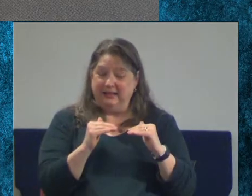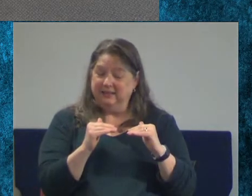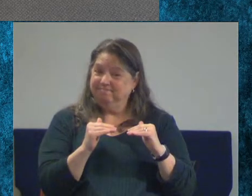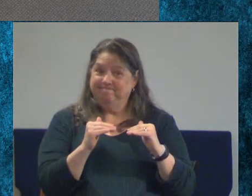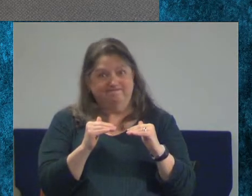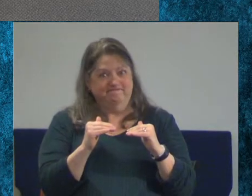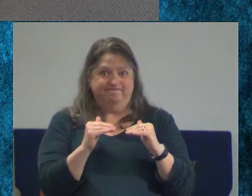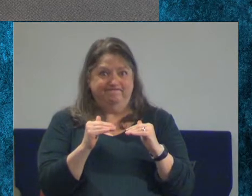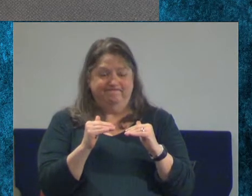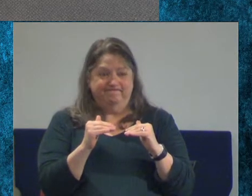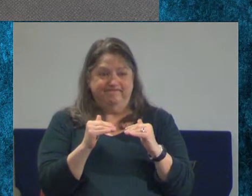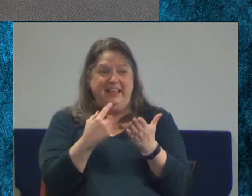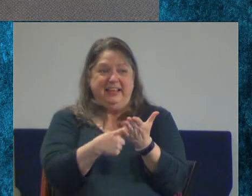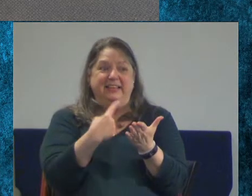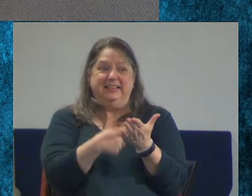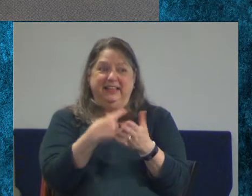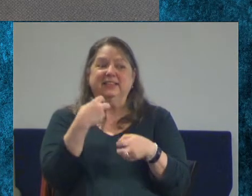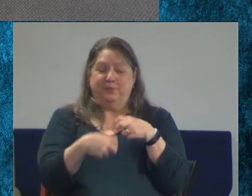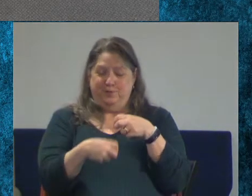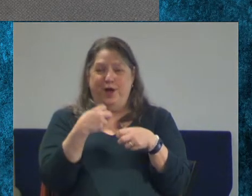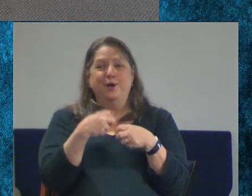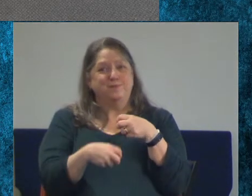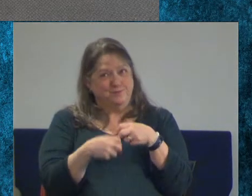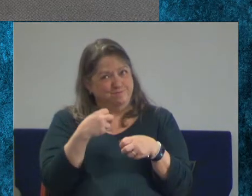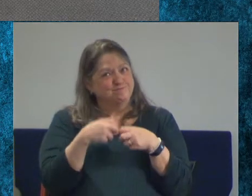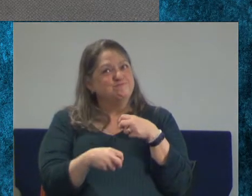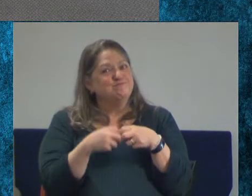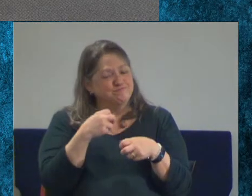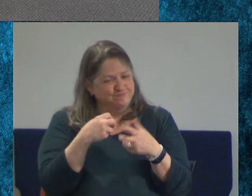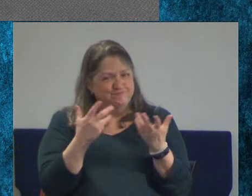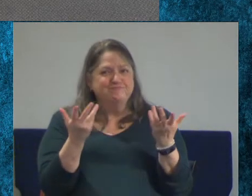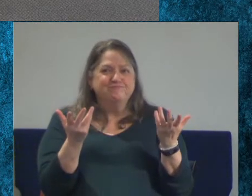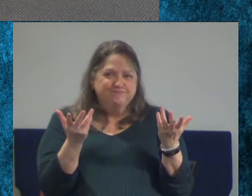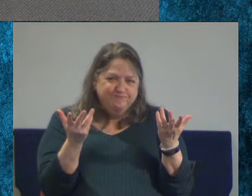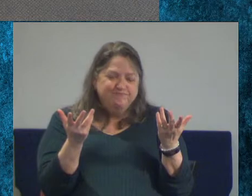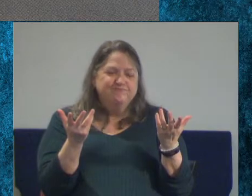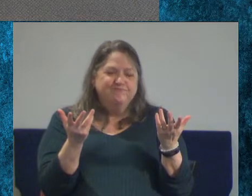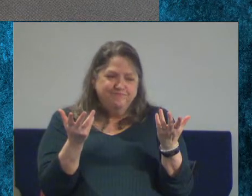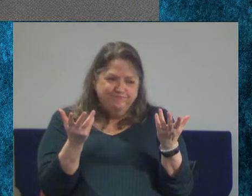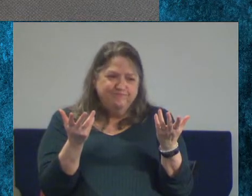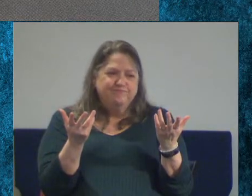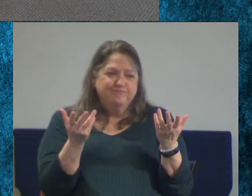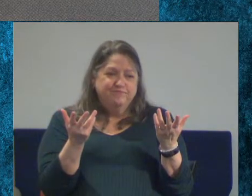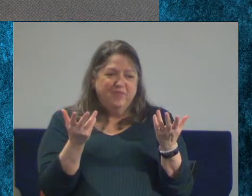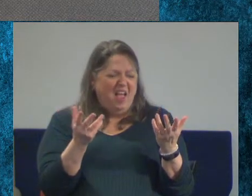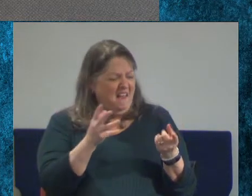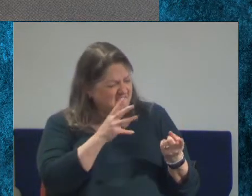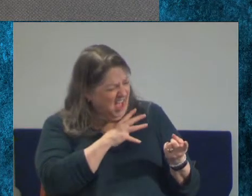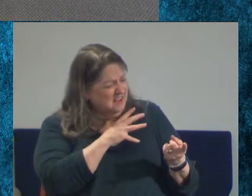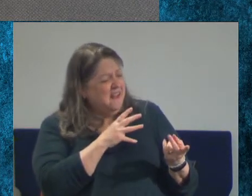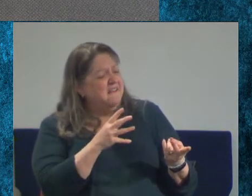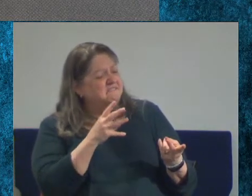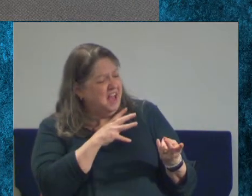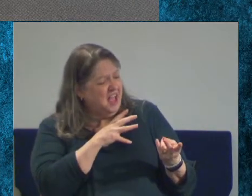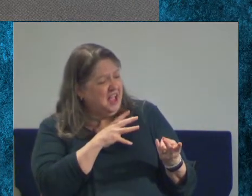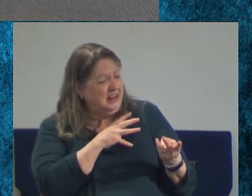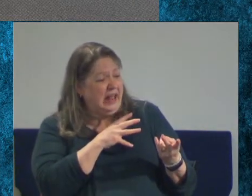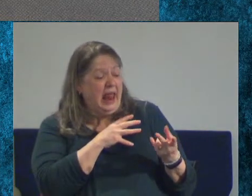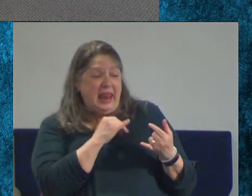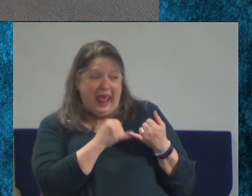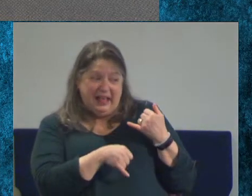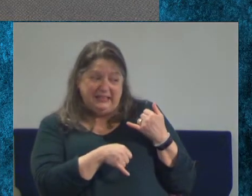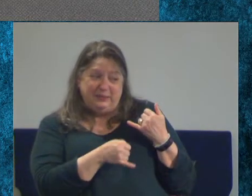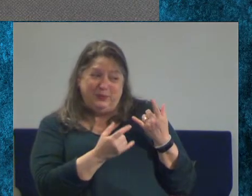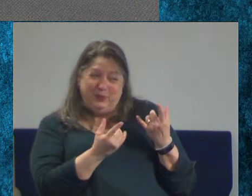Now comes the address, or what he wants to address, the real issue behind this letter. You're doing fine. Let's fix this